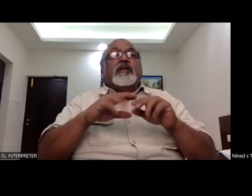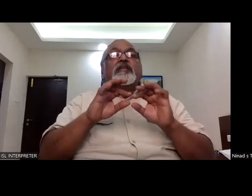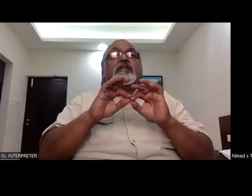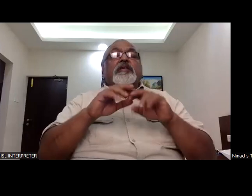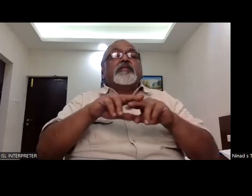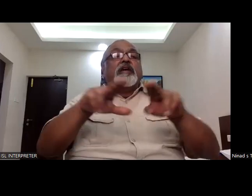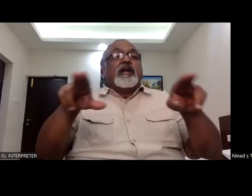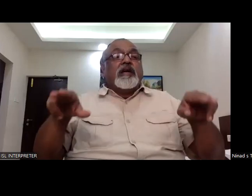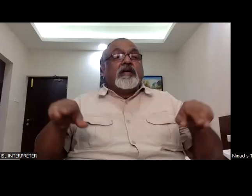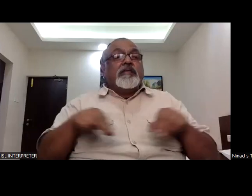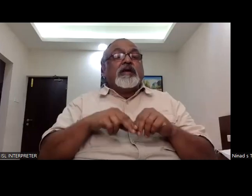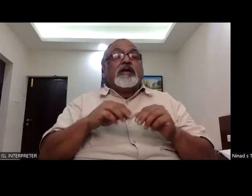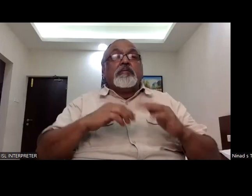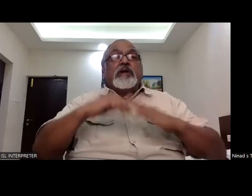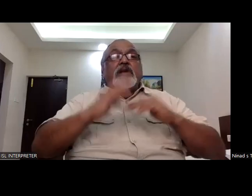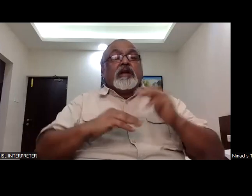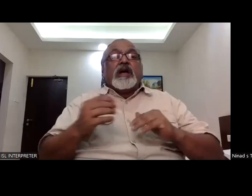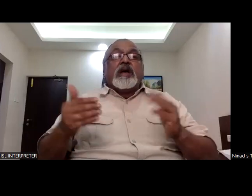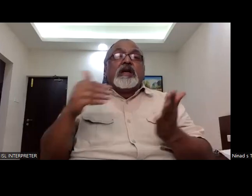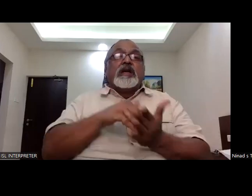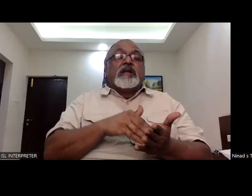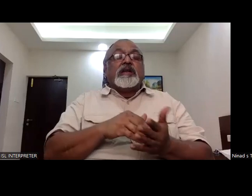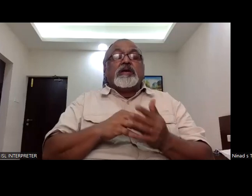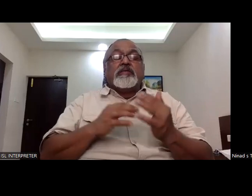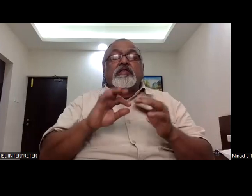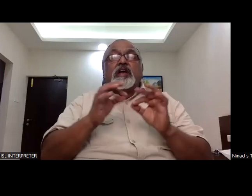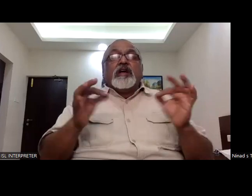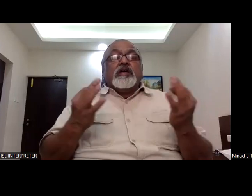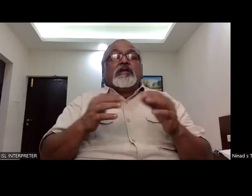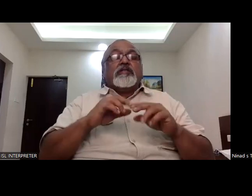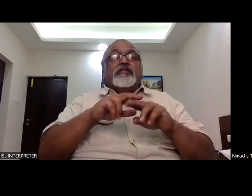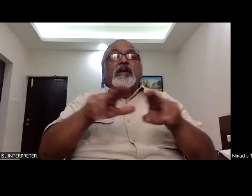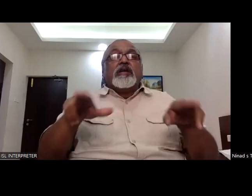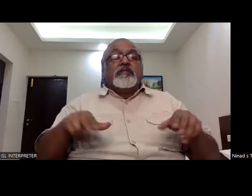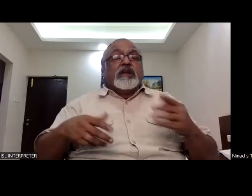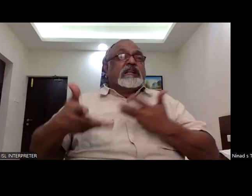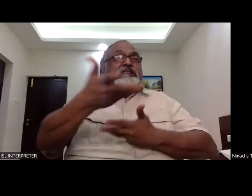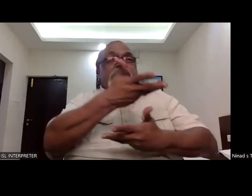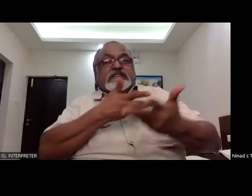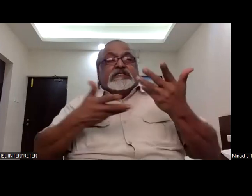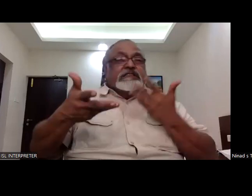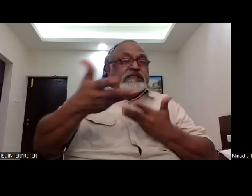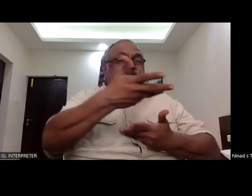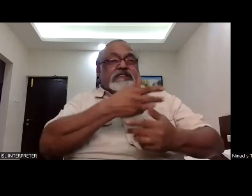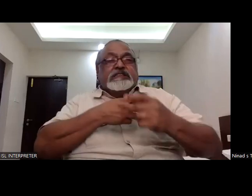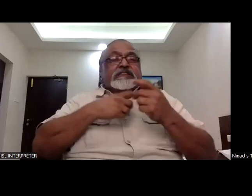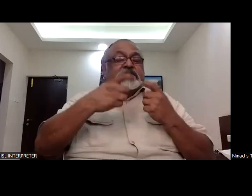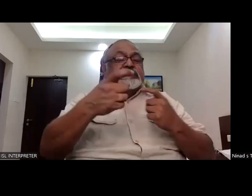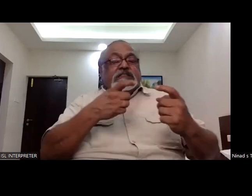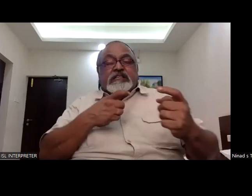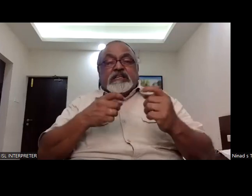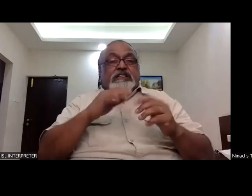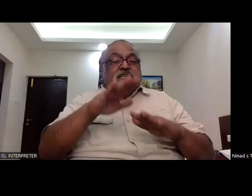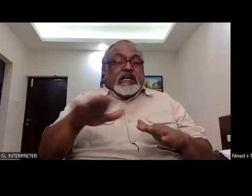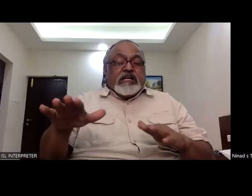called reconstruction stage, where the family is going through bargaining with the fact that the child is